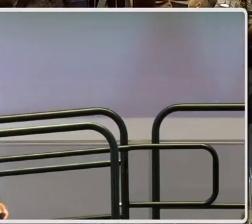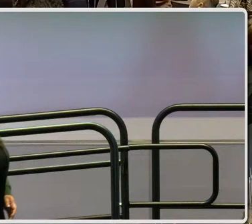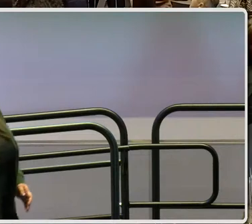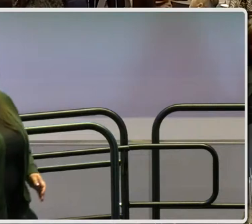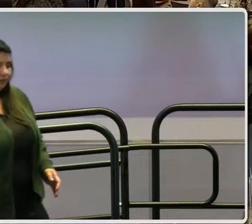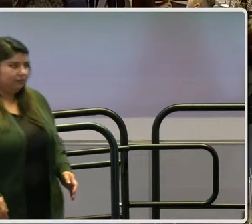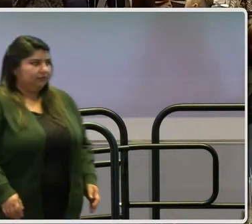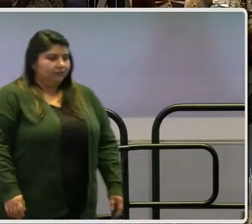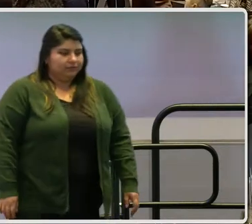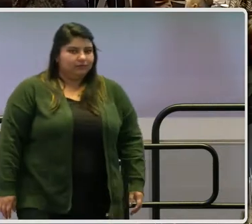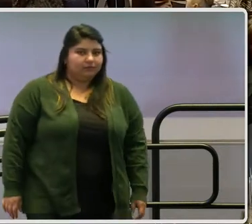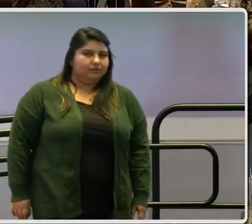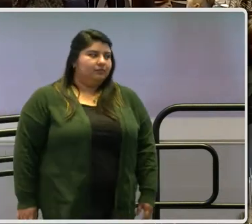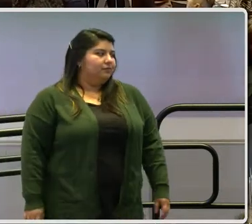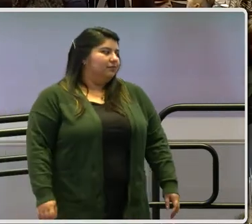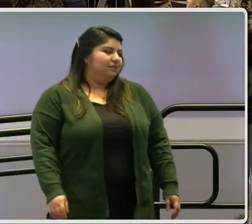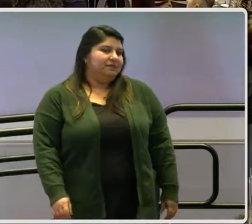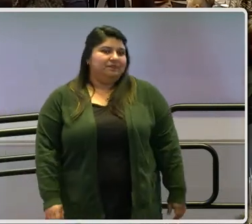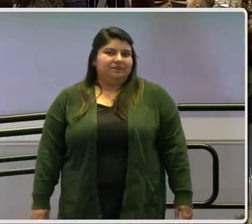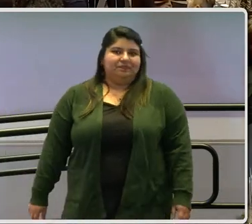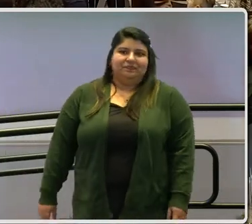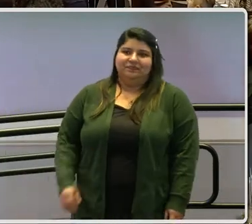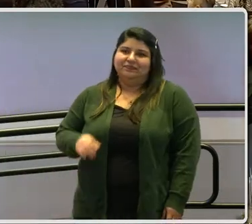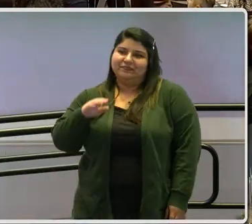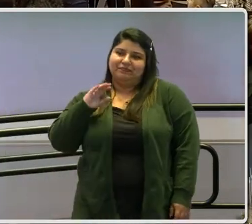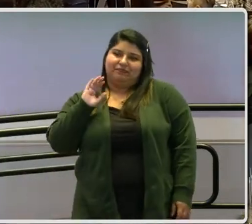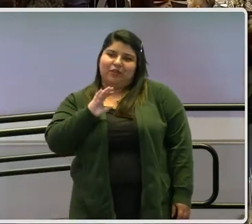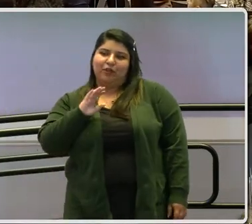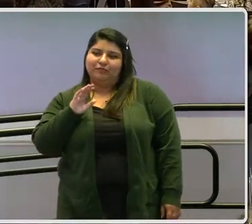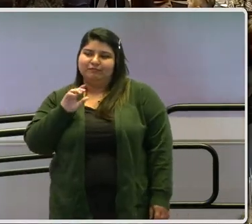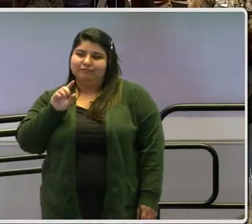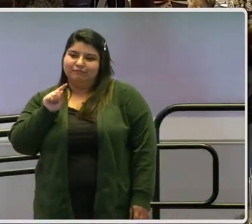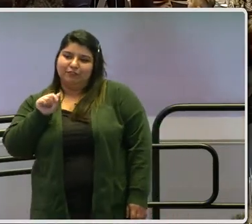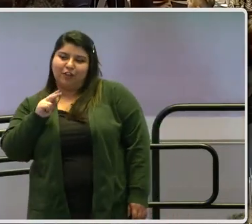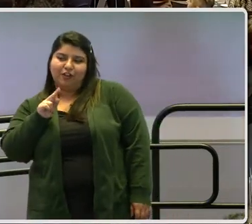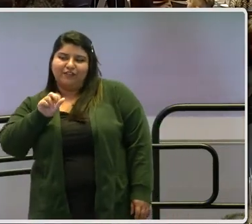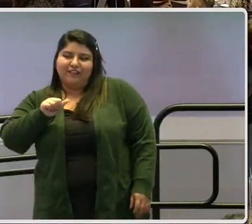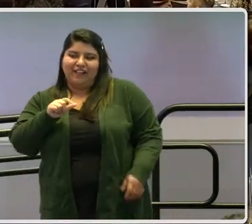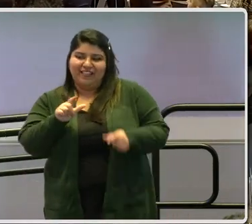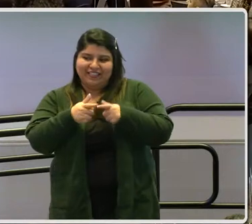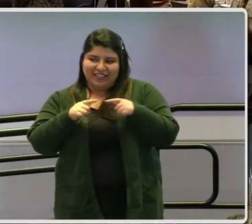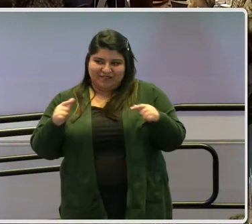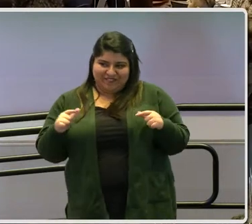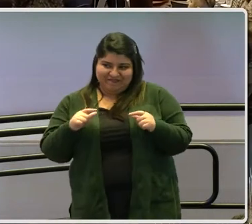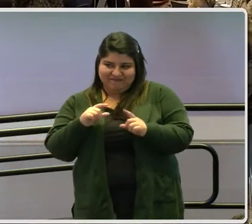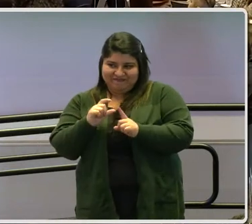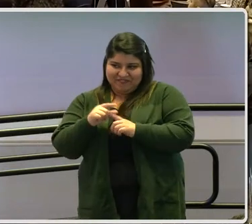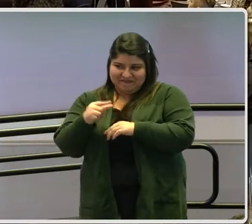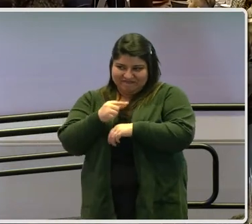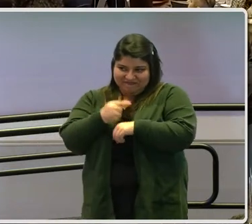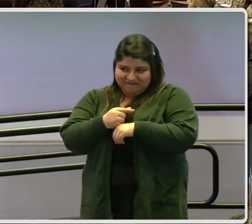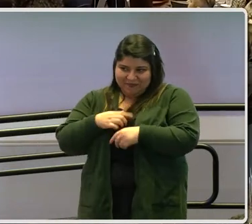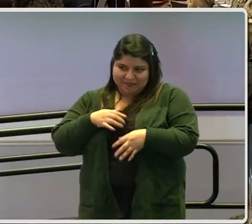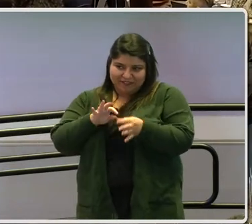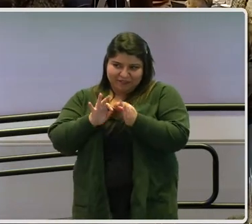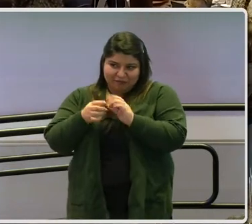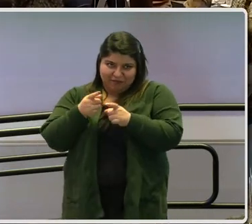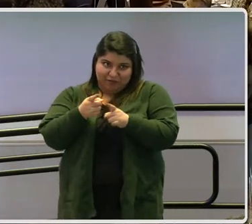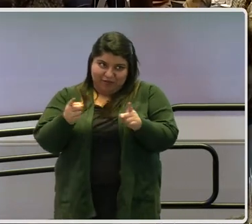All right. Chet Lu, Magahaga, Fafanagwe, Ida. Let me translate that for you